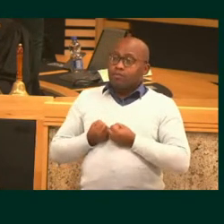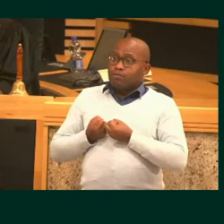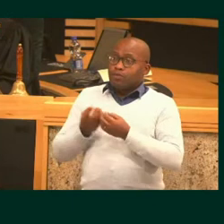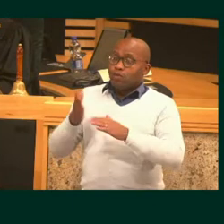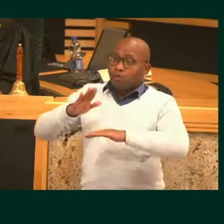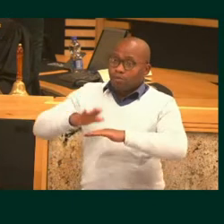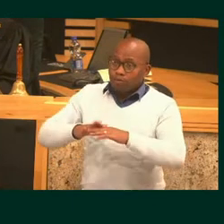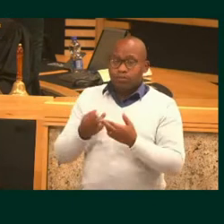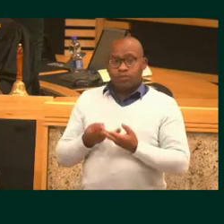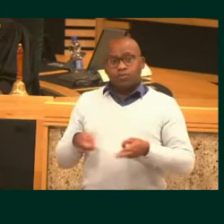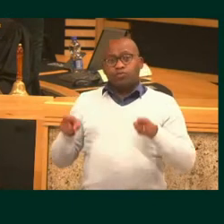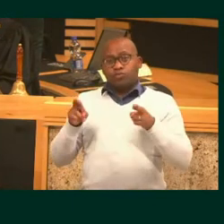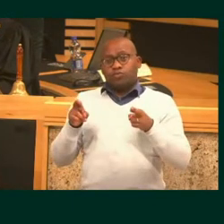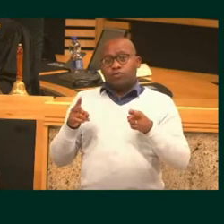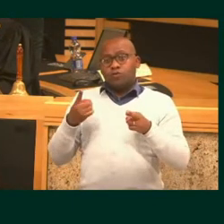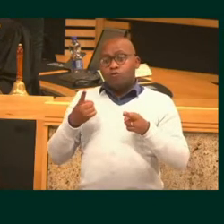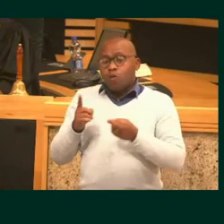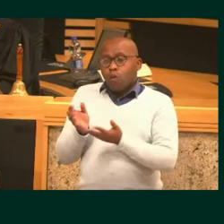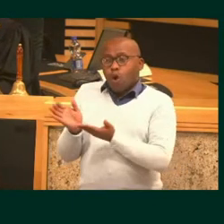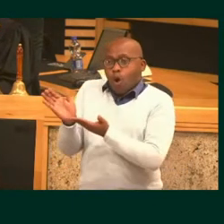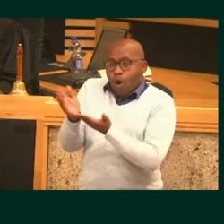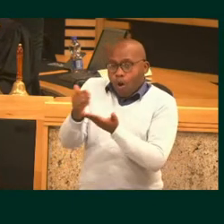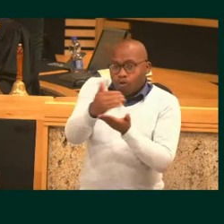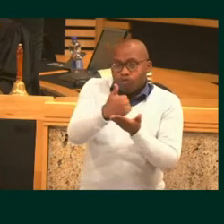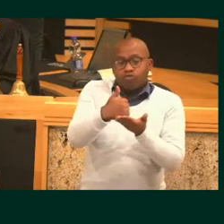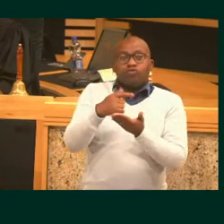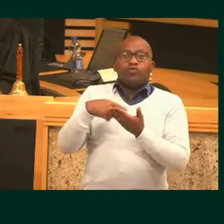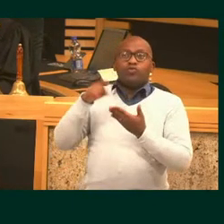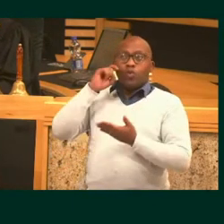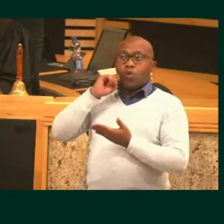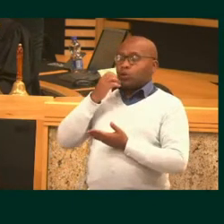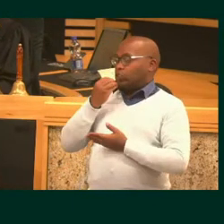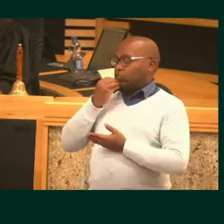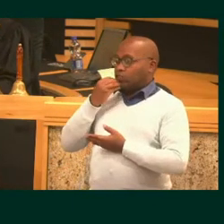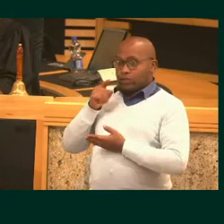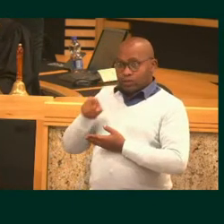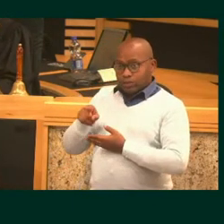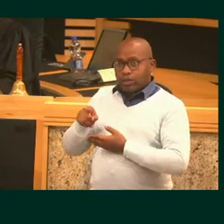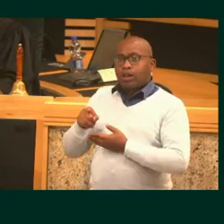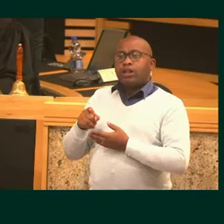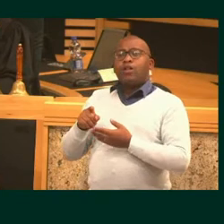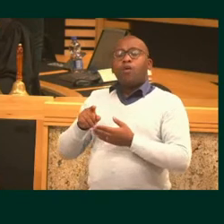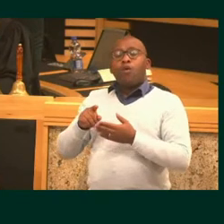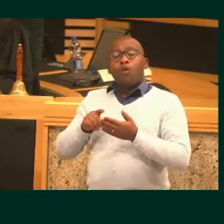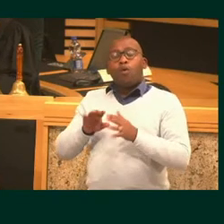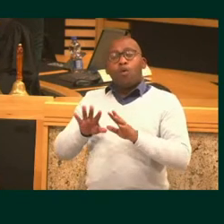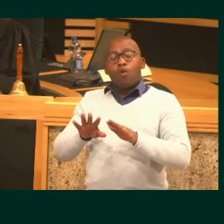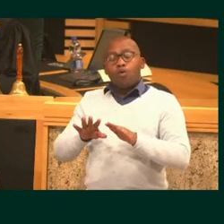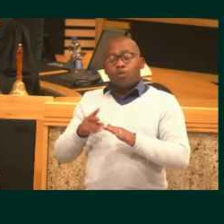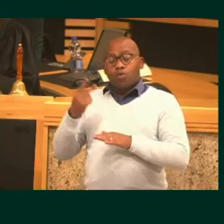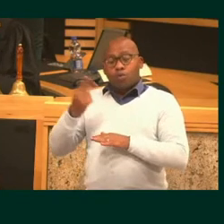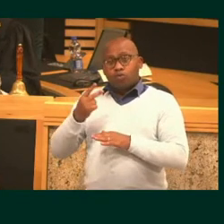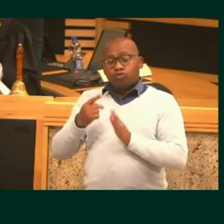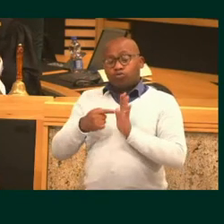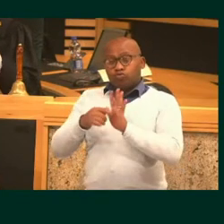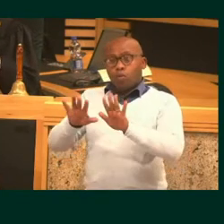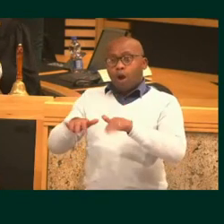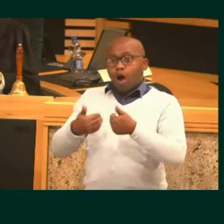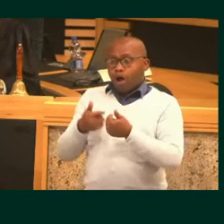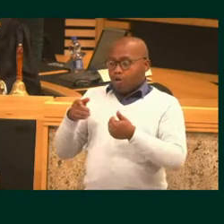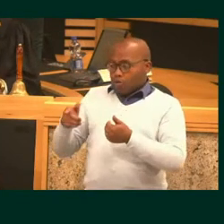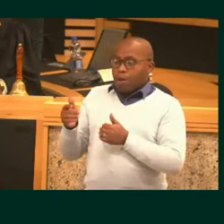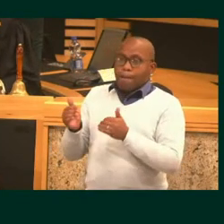maintenance of waste collection and disposal in of infrastructure within Eastern Cape Township